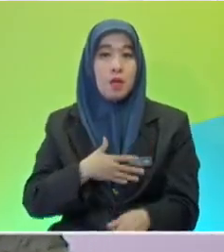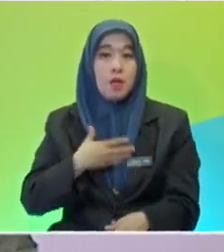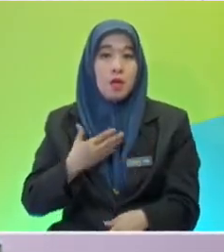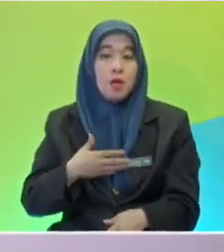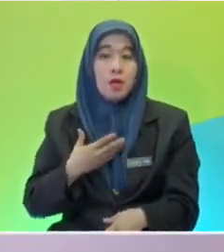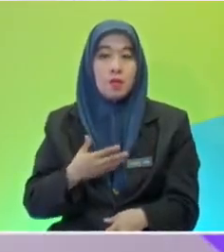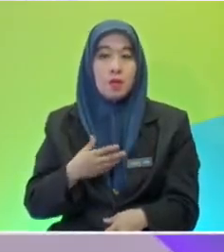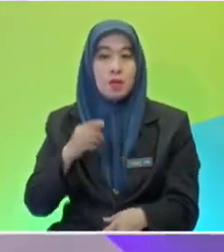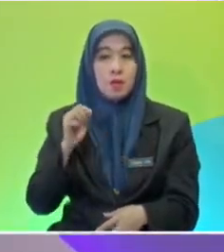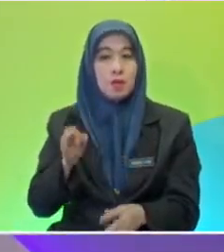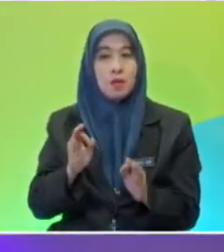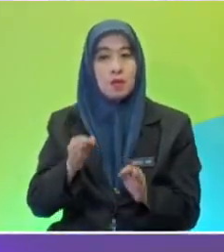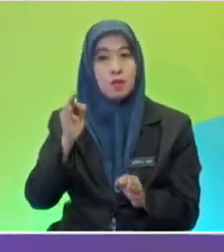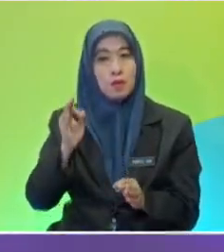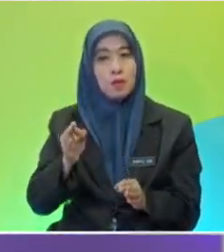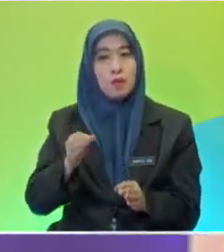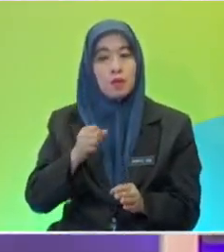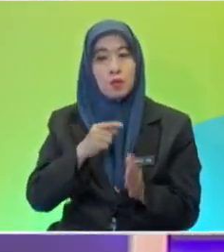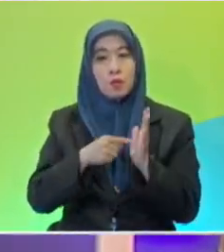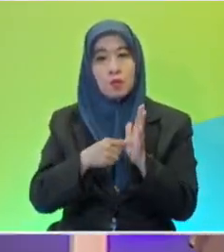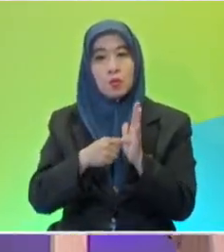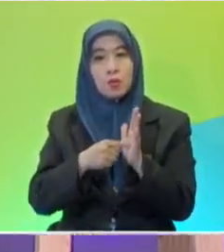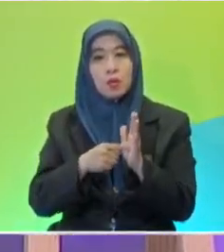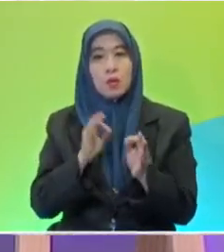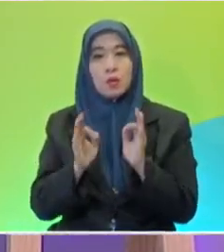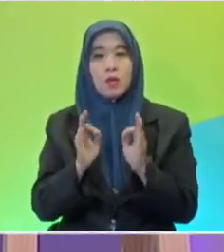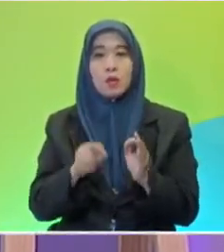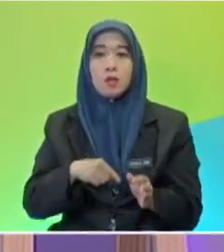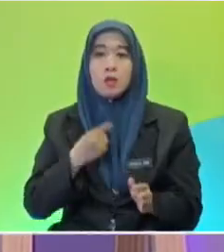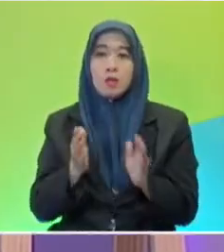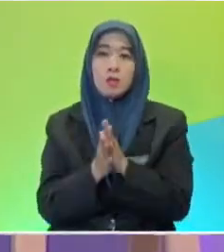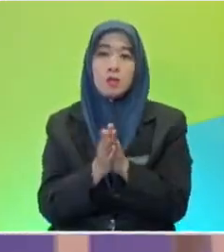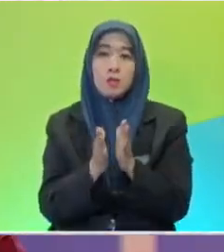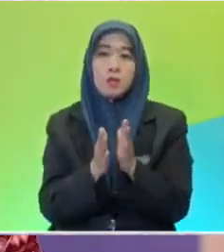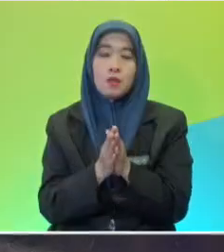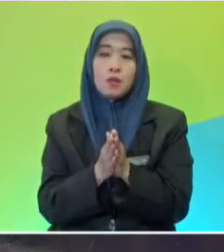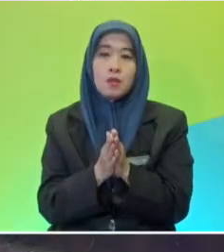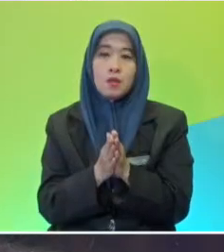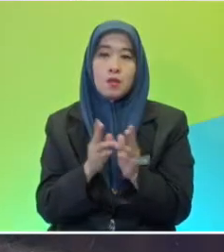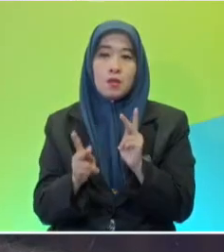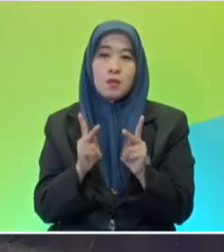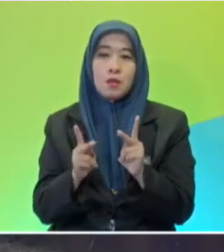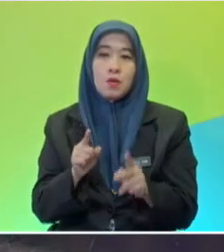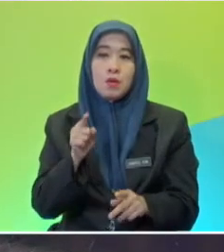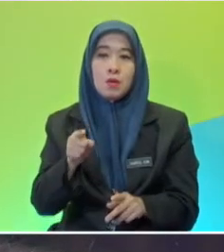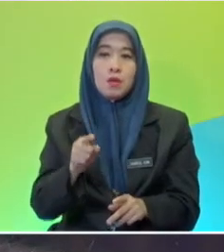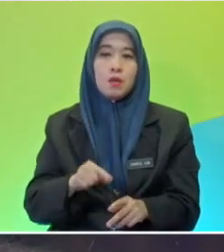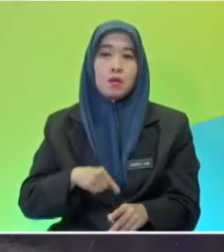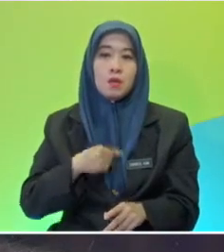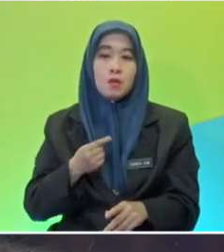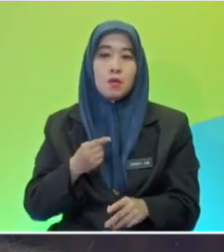know it and you really want to show it. If you're happy and you know it, clap your hands. If you're happy and you know